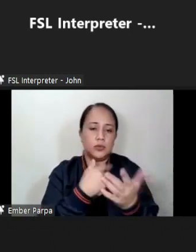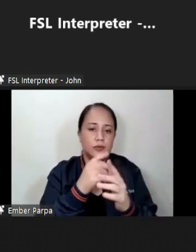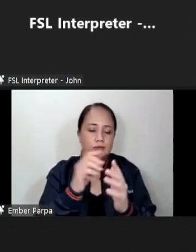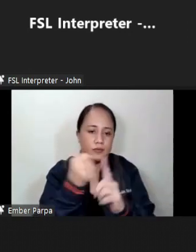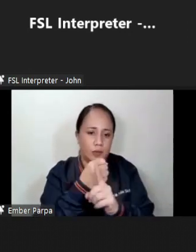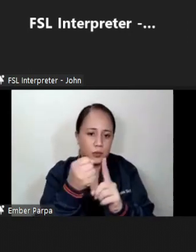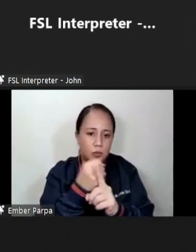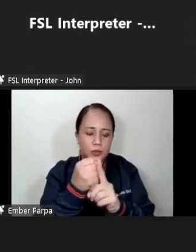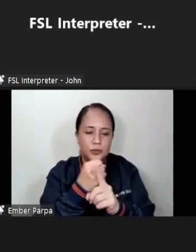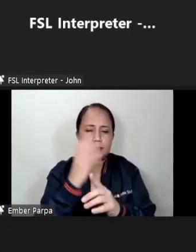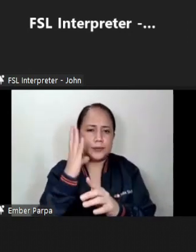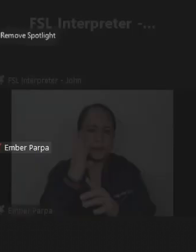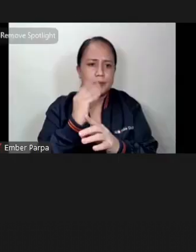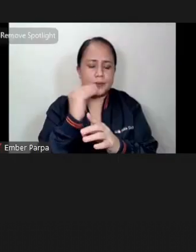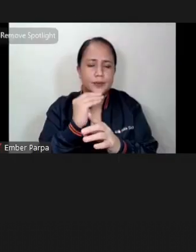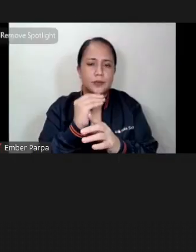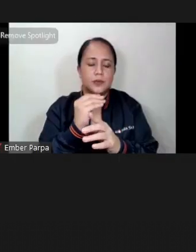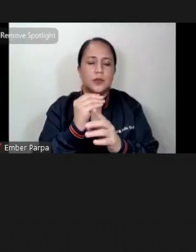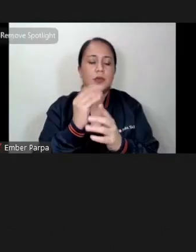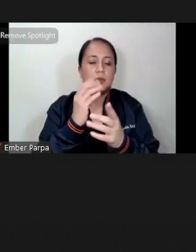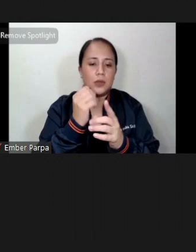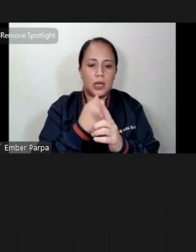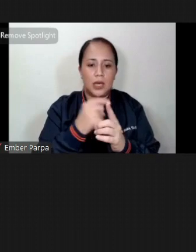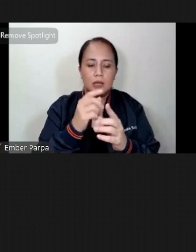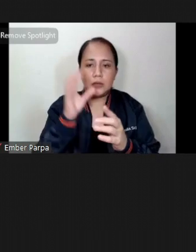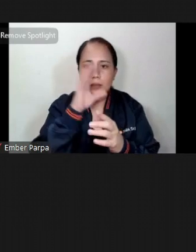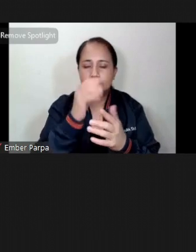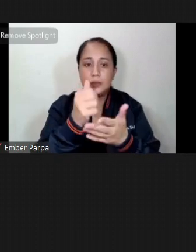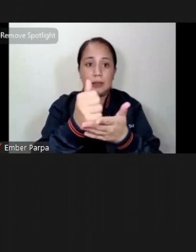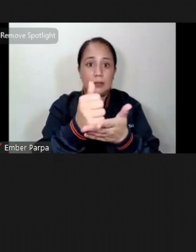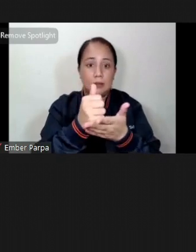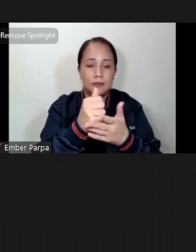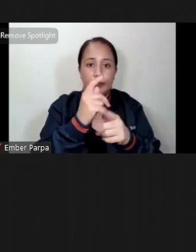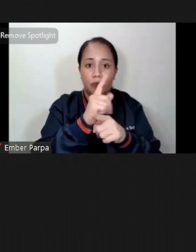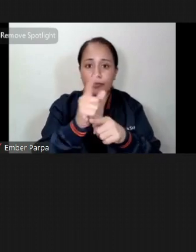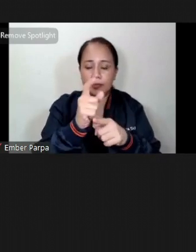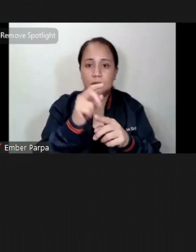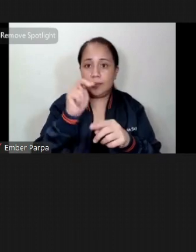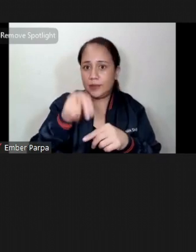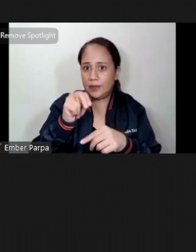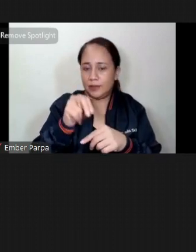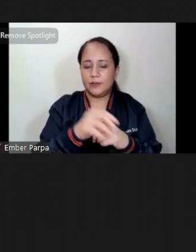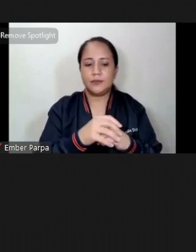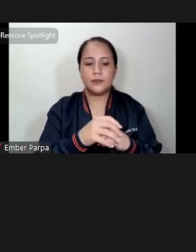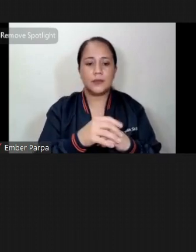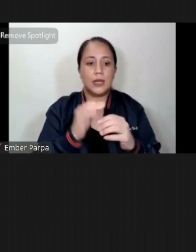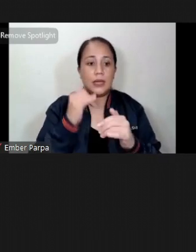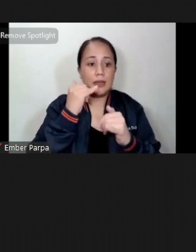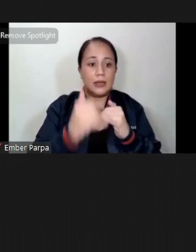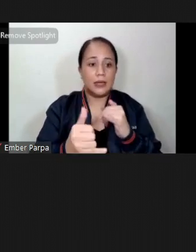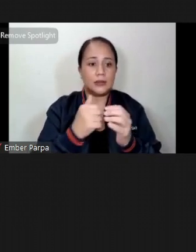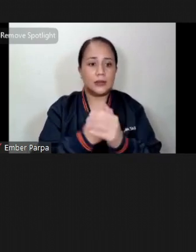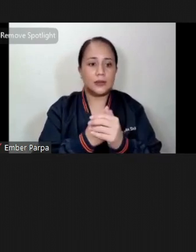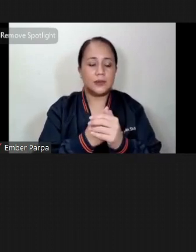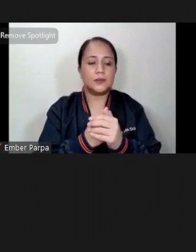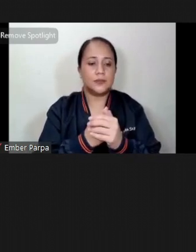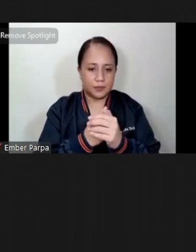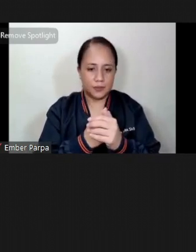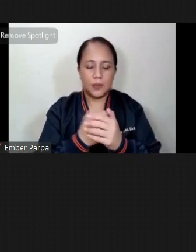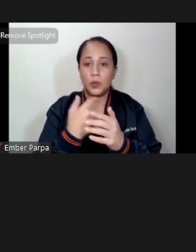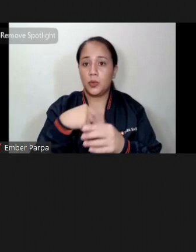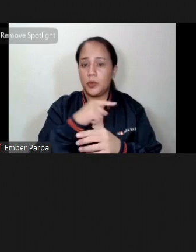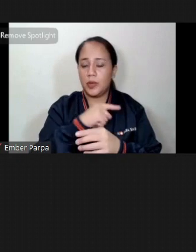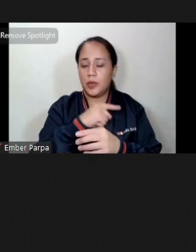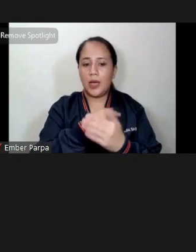their experiences of violence, and seeking professional help when needed. And last for our KRA3, we have